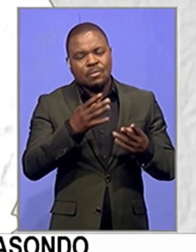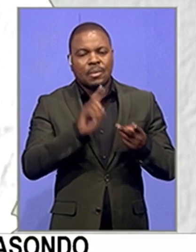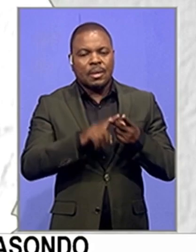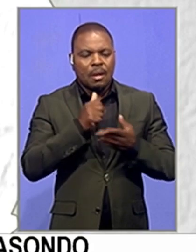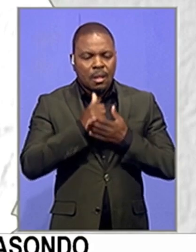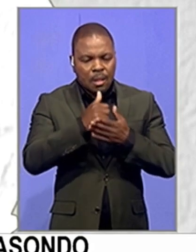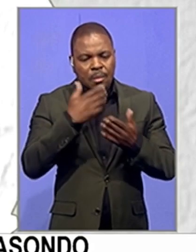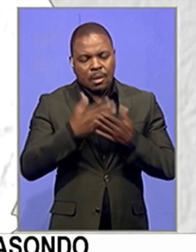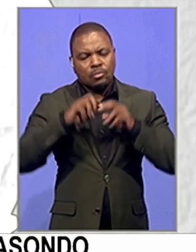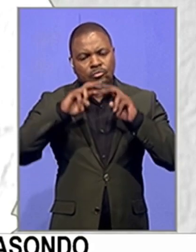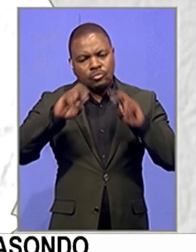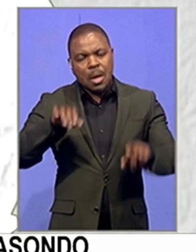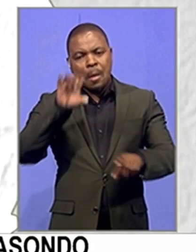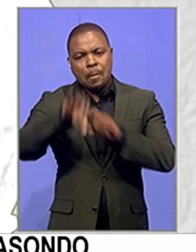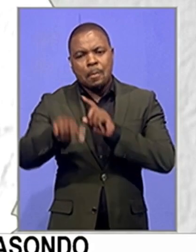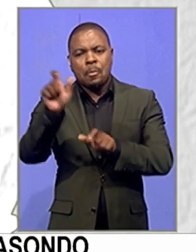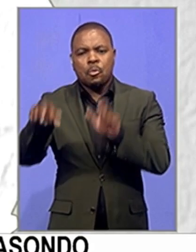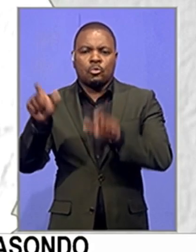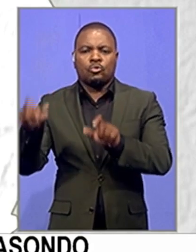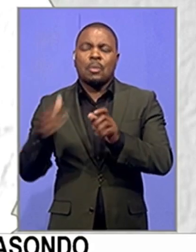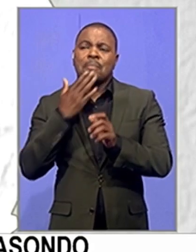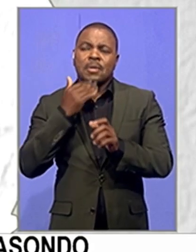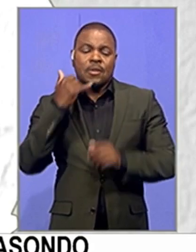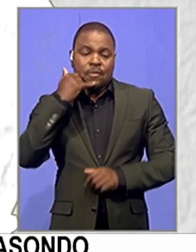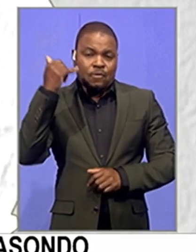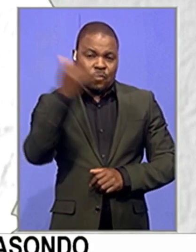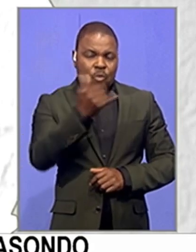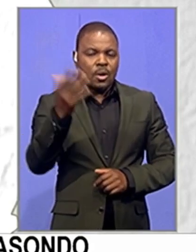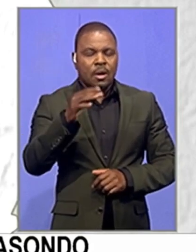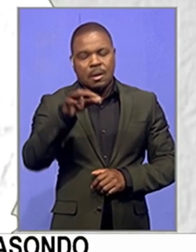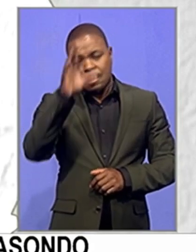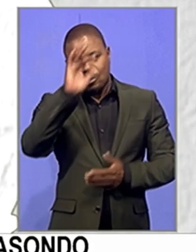assist in the apprehension of the suspects to please call the nearest police station